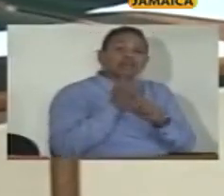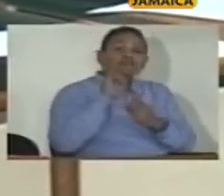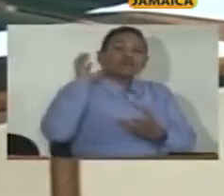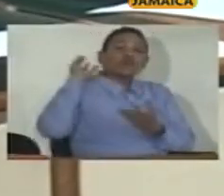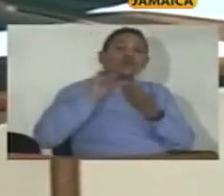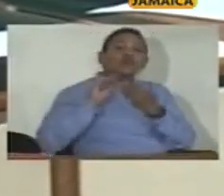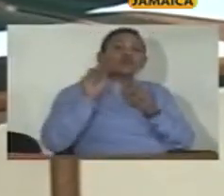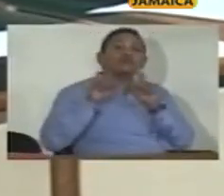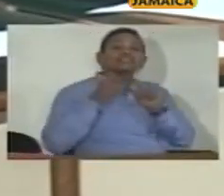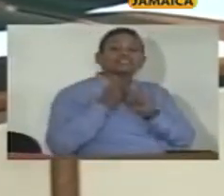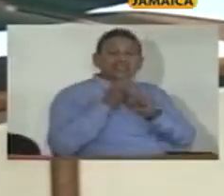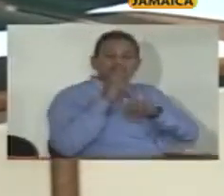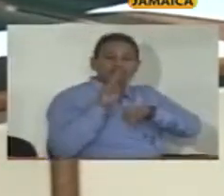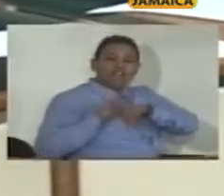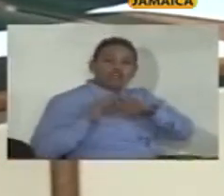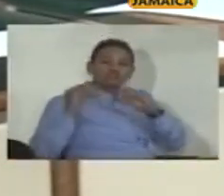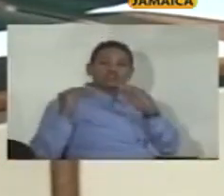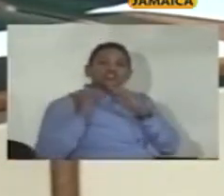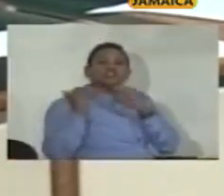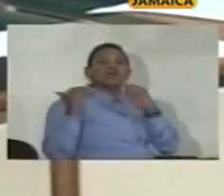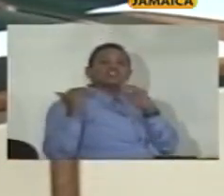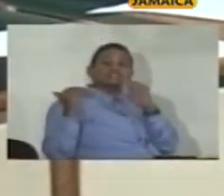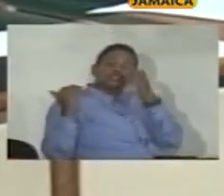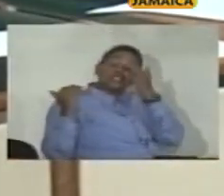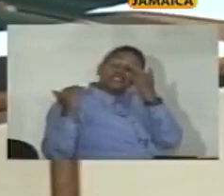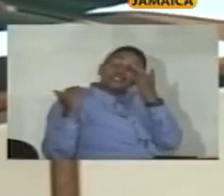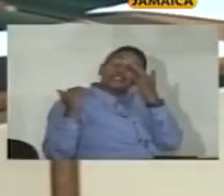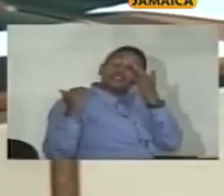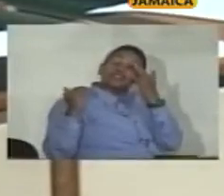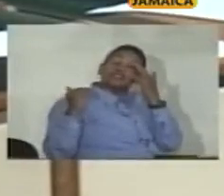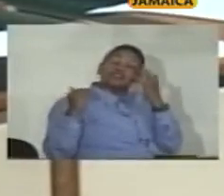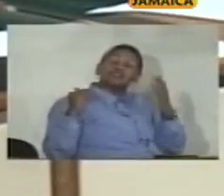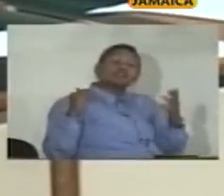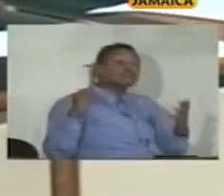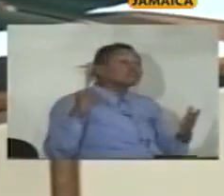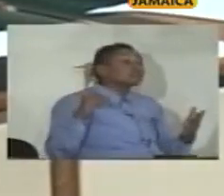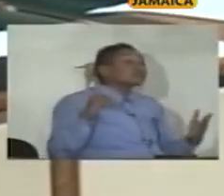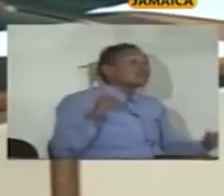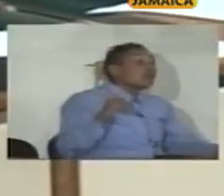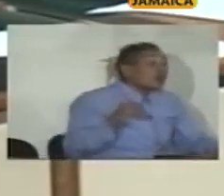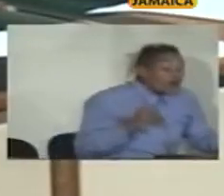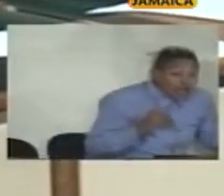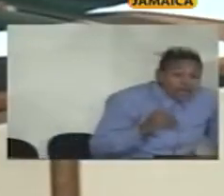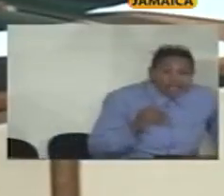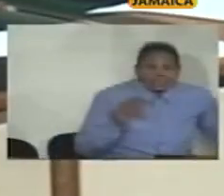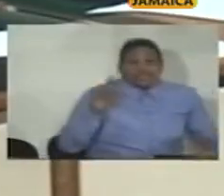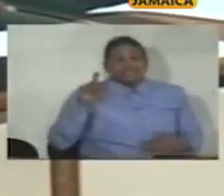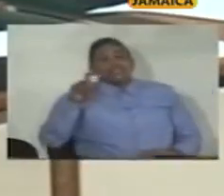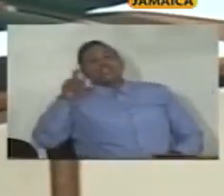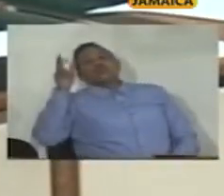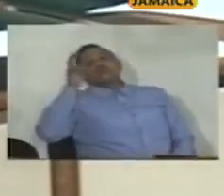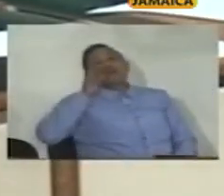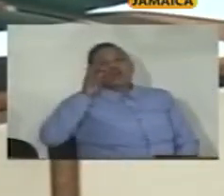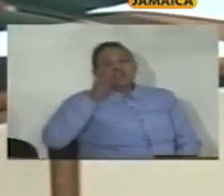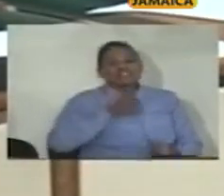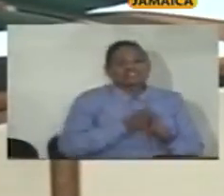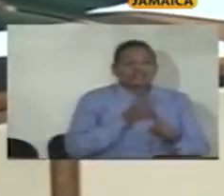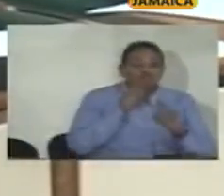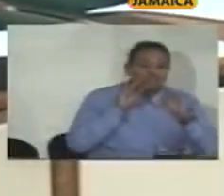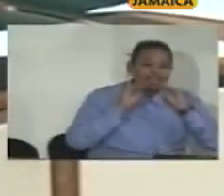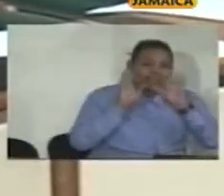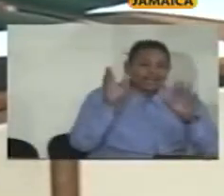of natural justice and the need to be heard and clearly